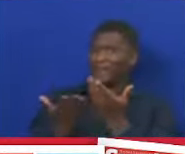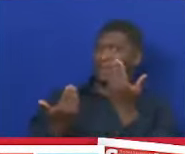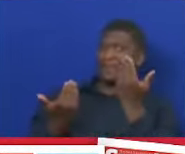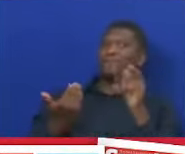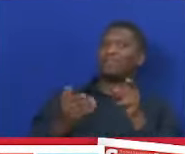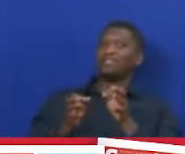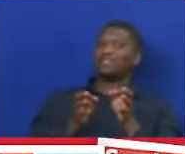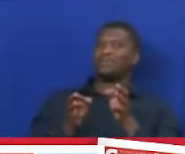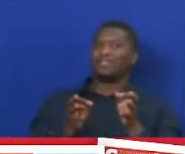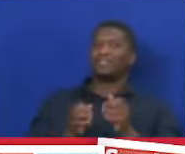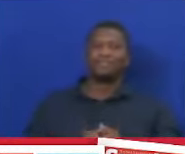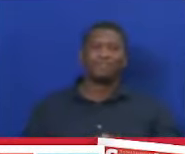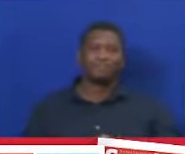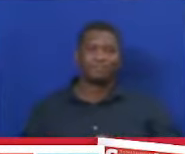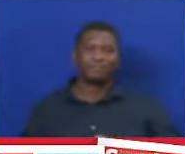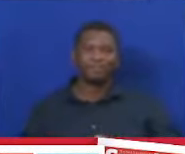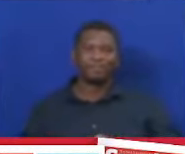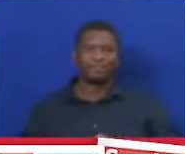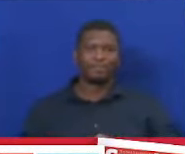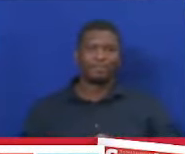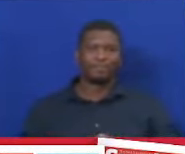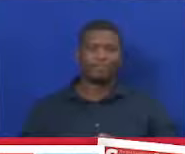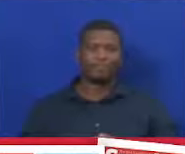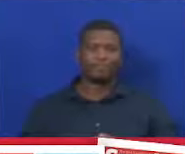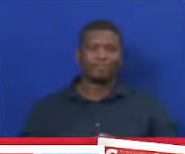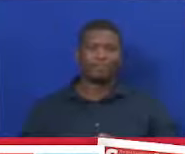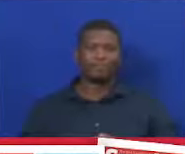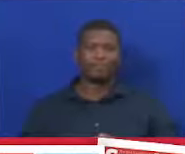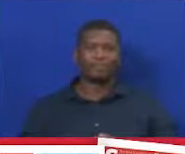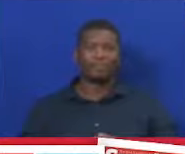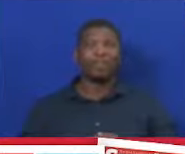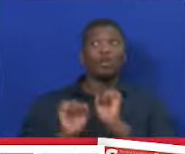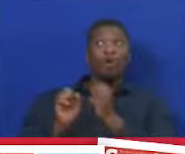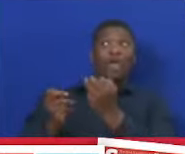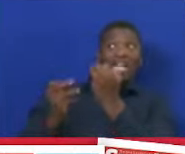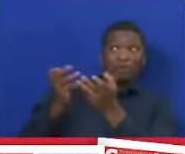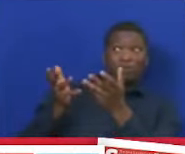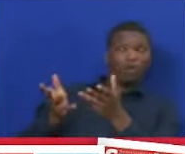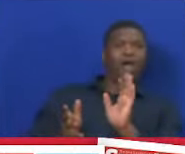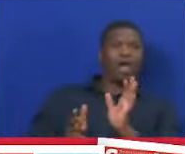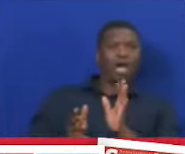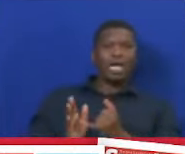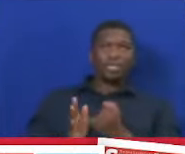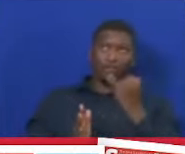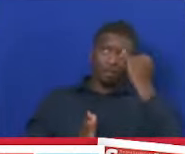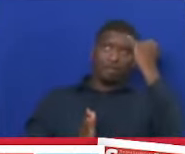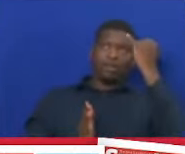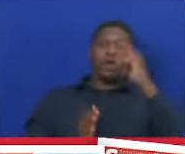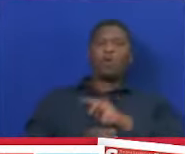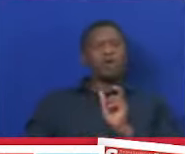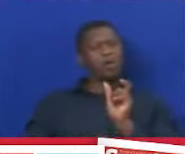the next... I'm sorry, not your explanation, just the verb neutralized.